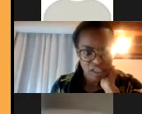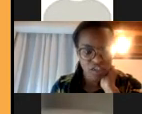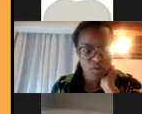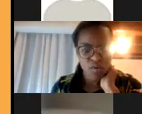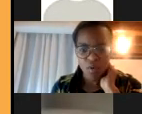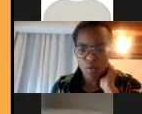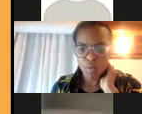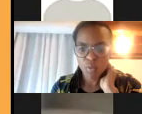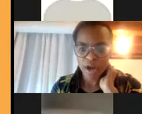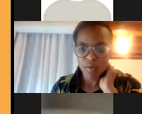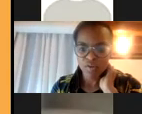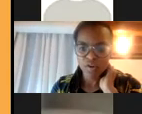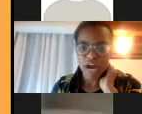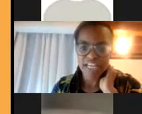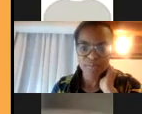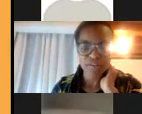So